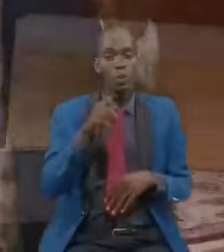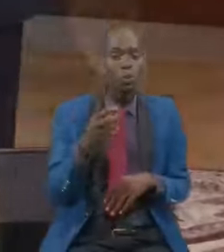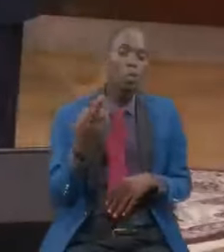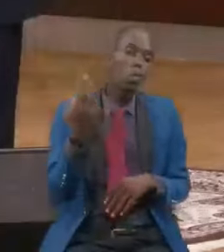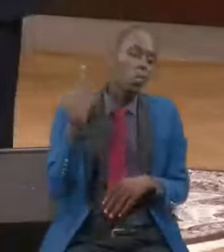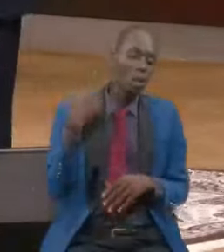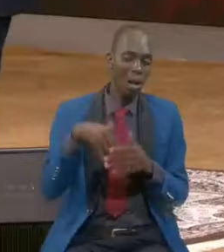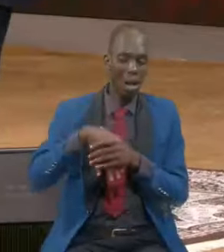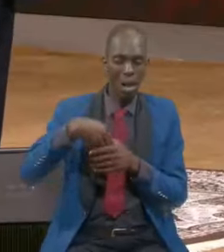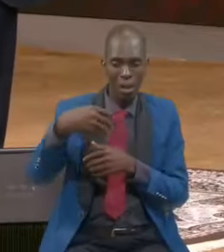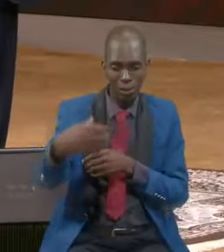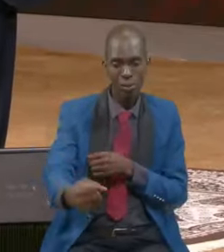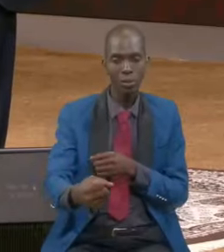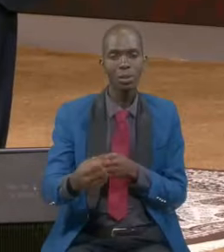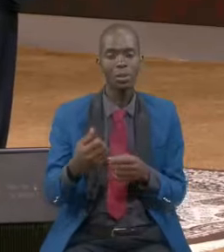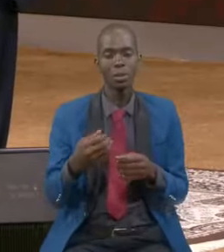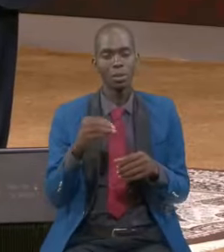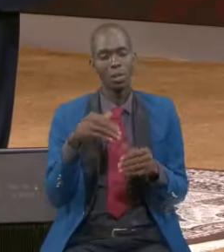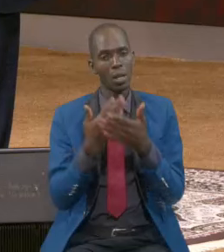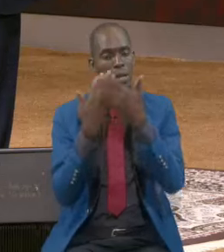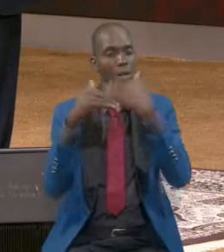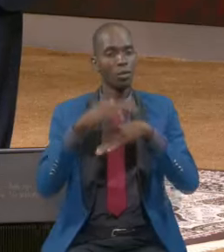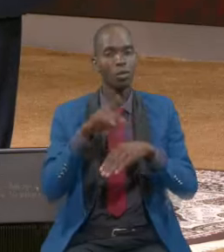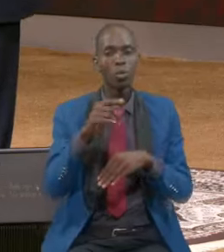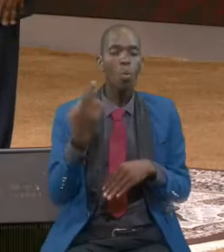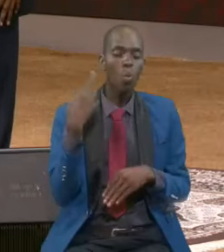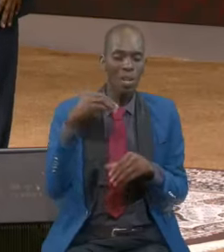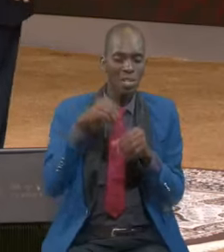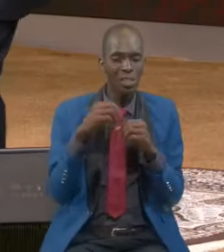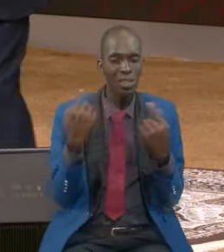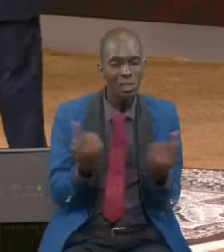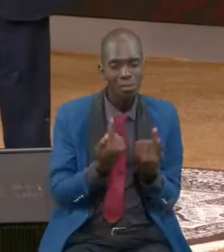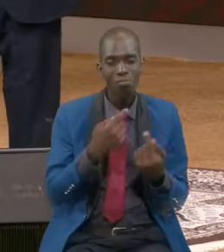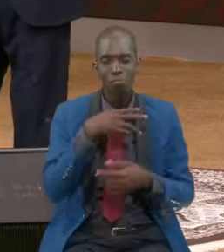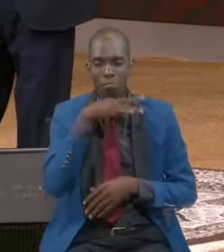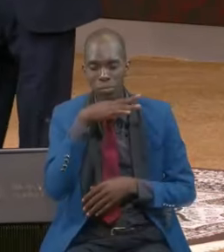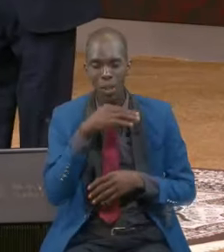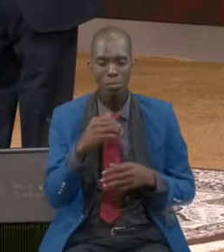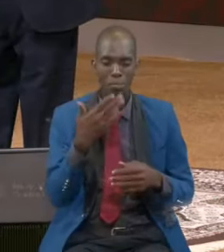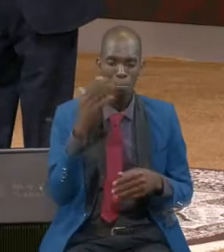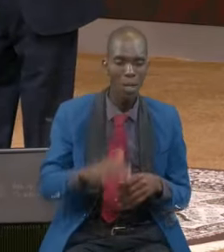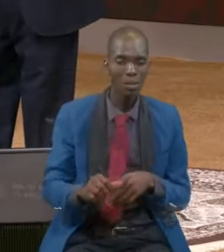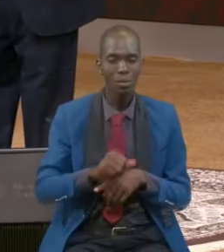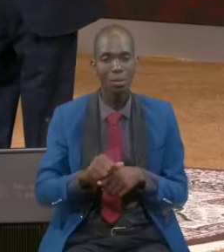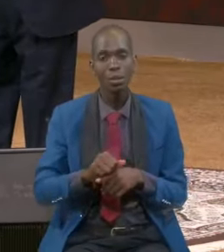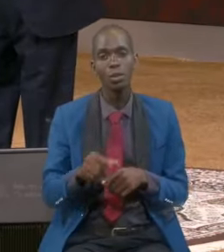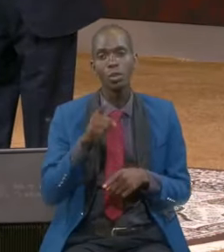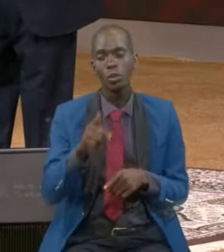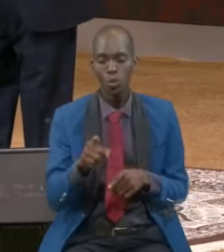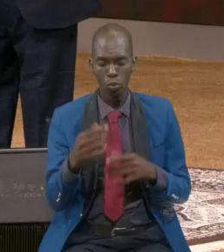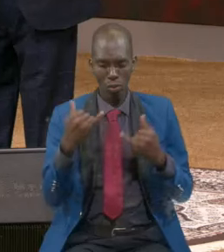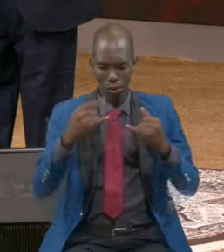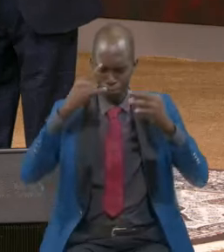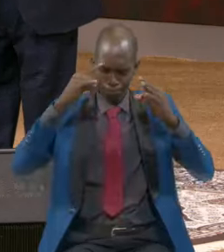outside the kingdom. You are in sin. You are in transgression. You are in iniquity. You took a definite